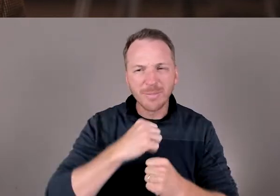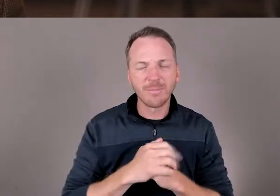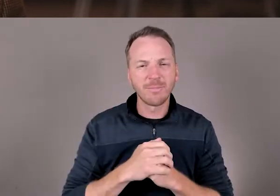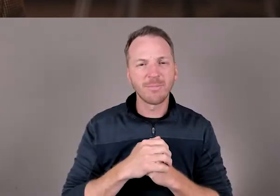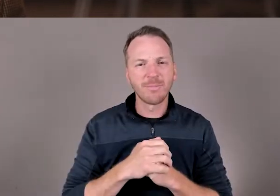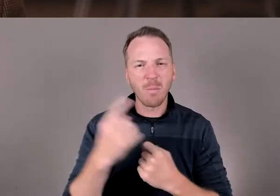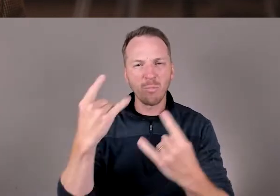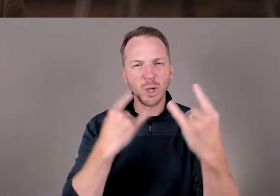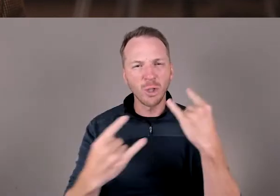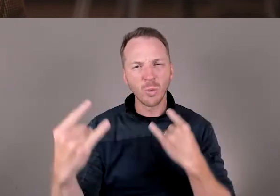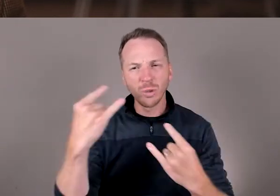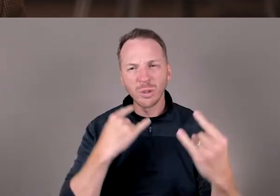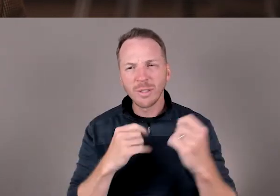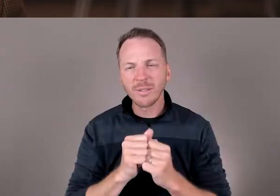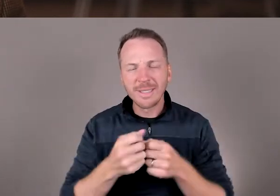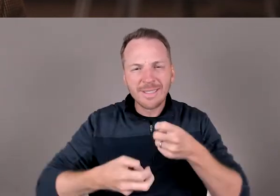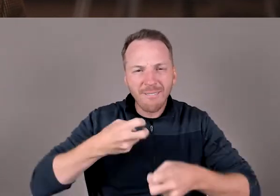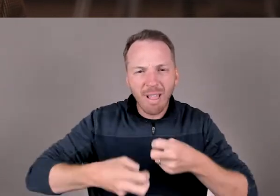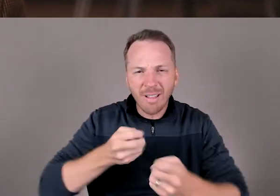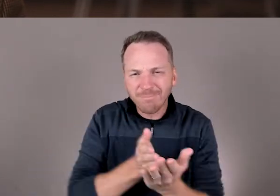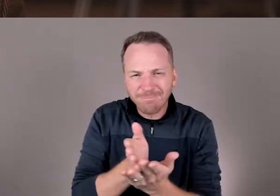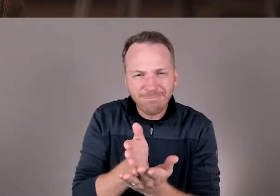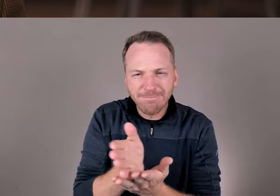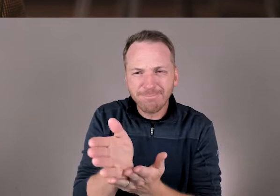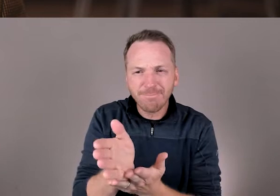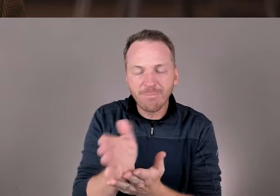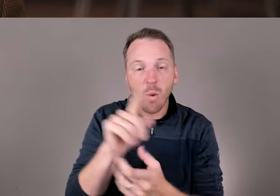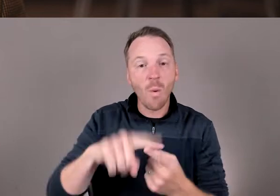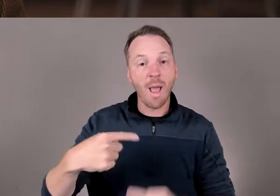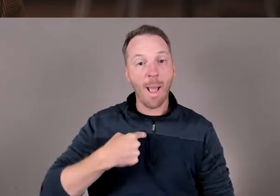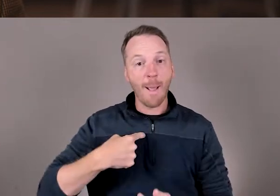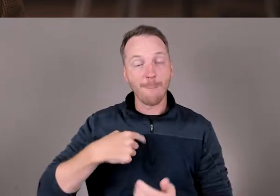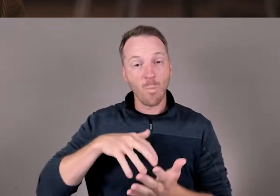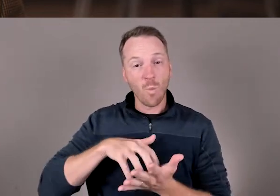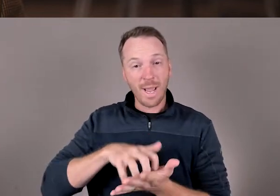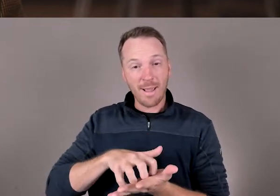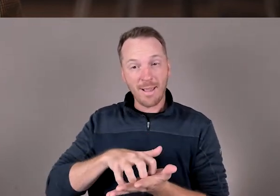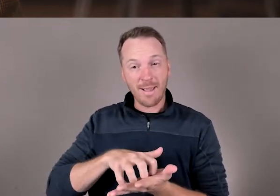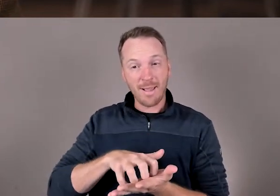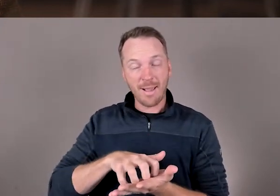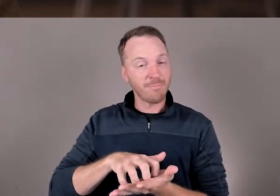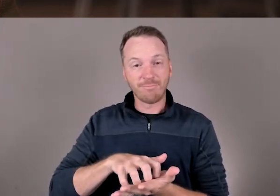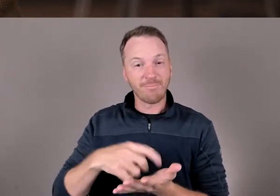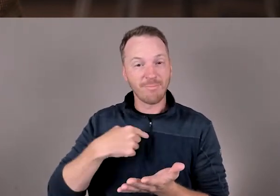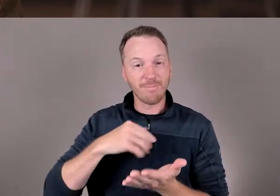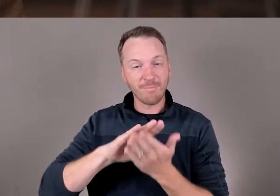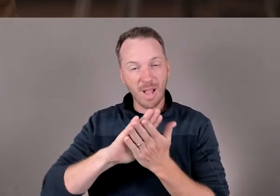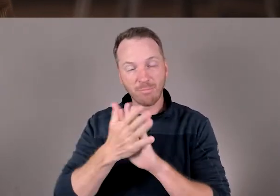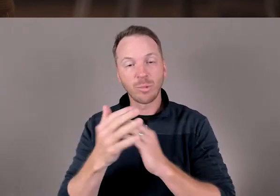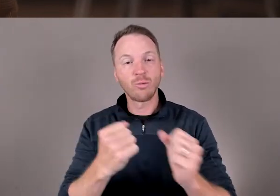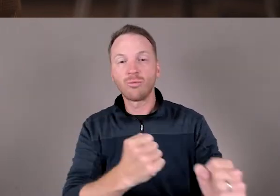in persecutions, in difficulties, for when I am weak, then I am strong.